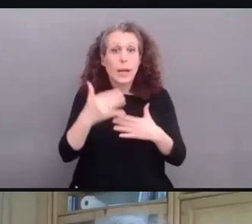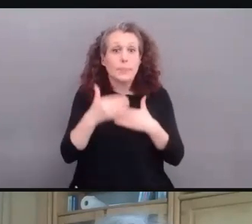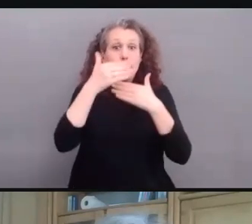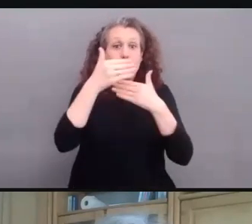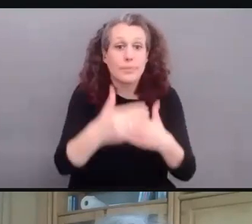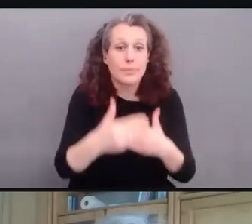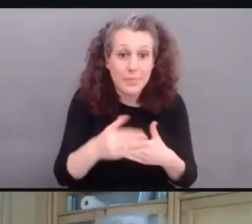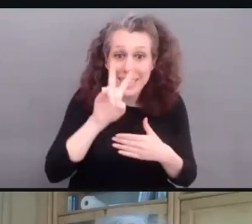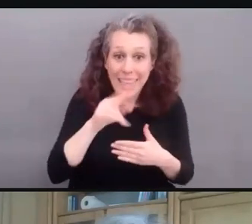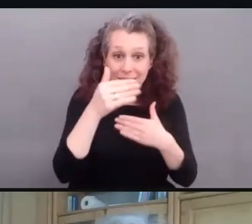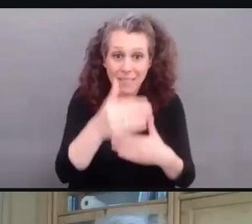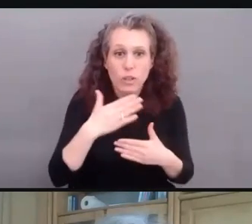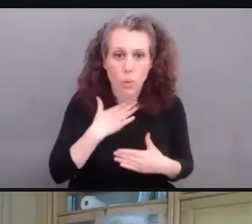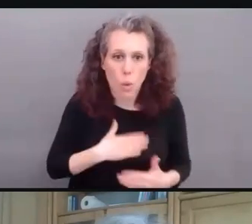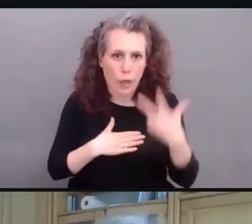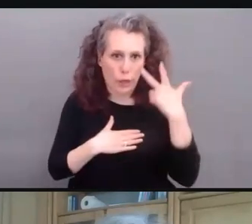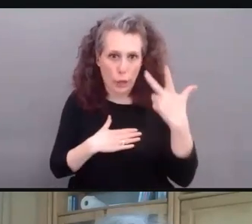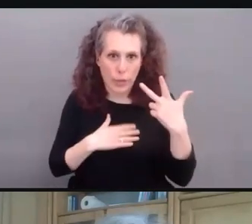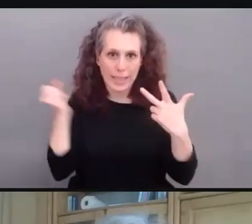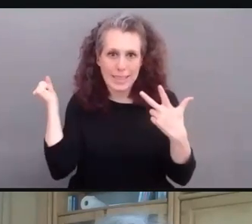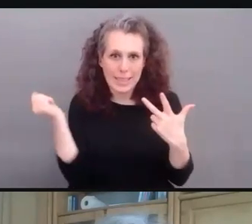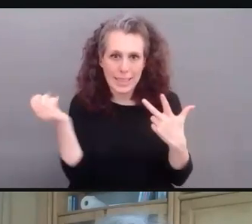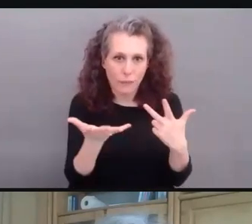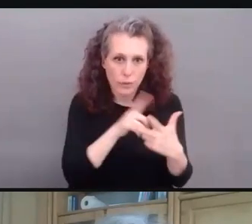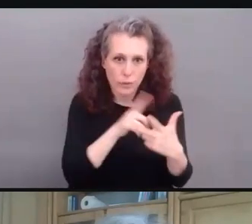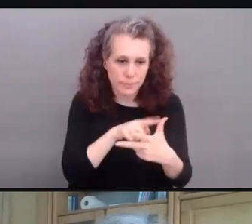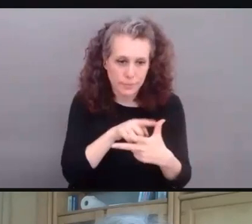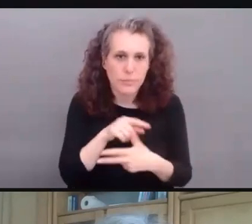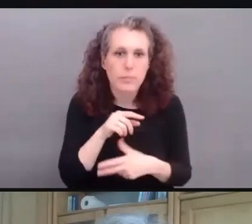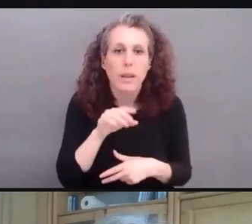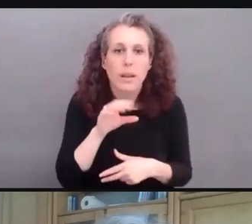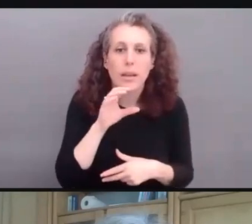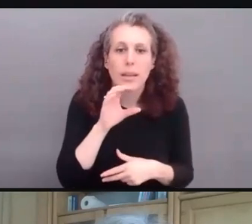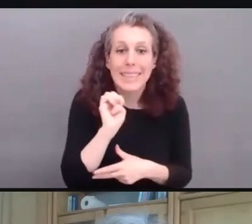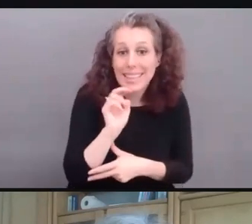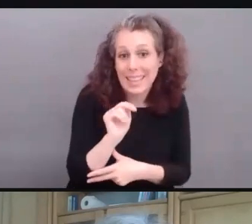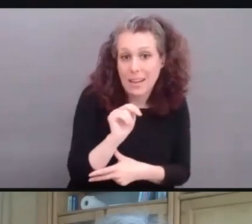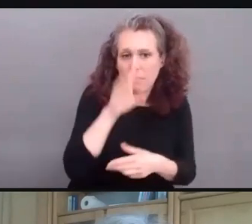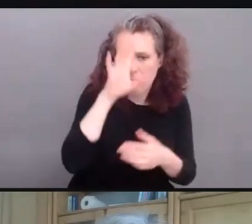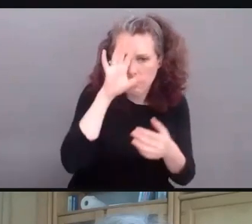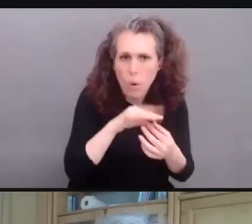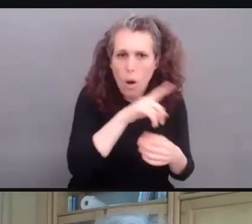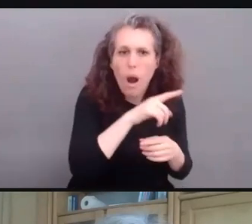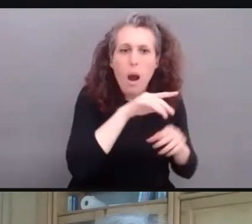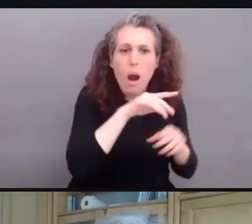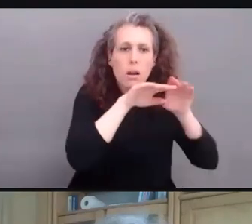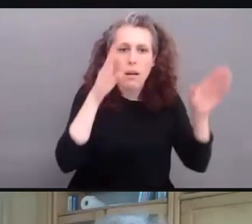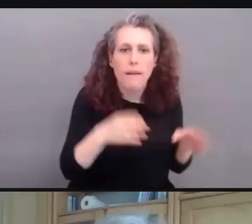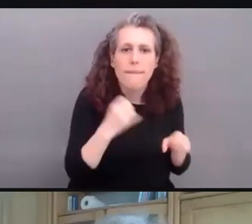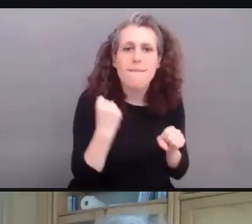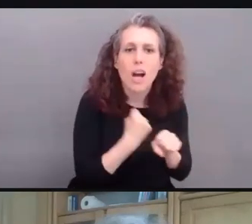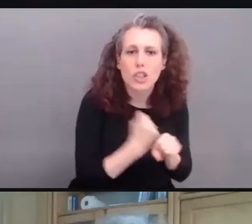deliverables. We have this approach with the EN focusing on functional requirements only, and